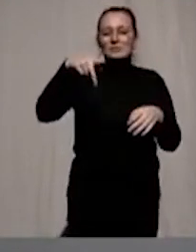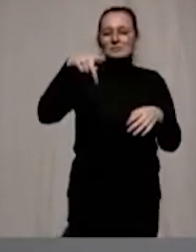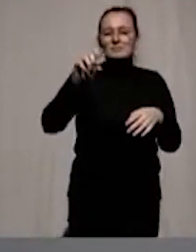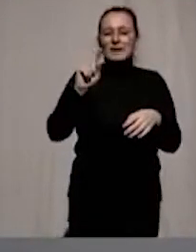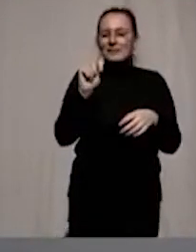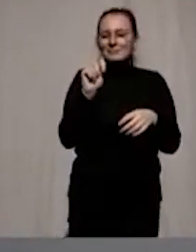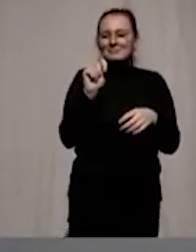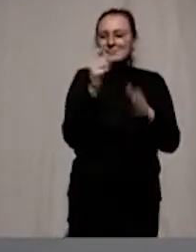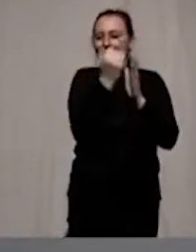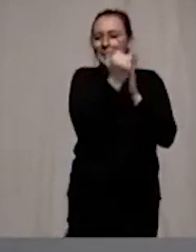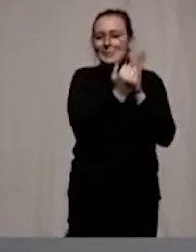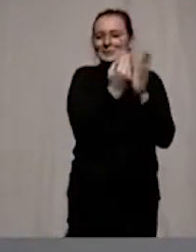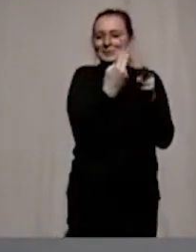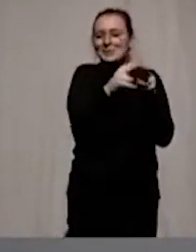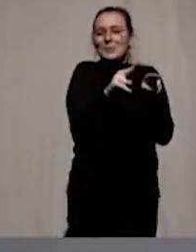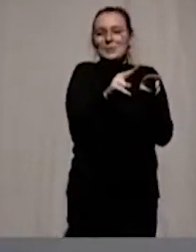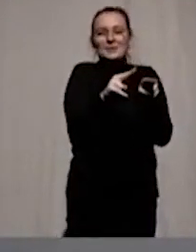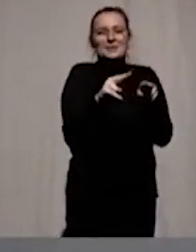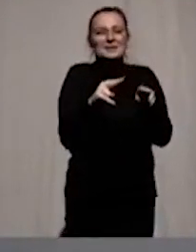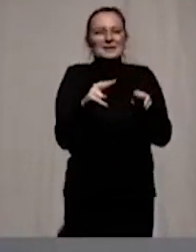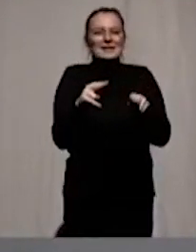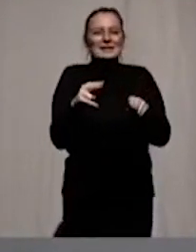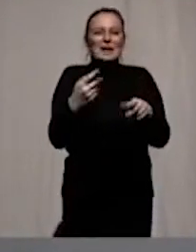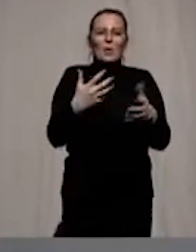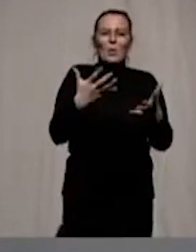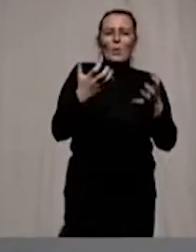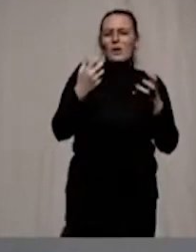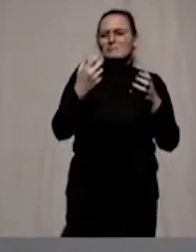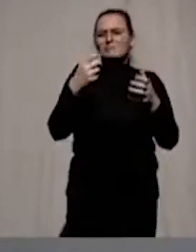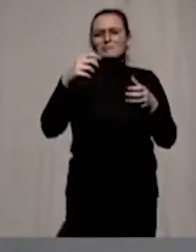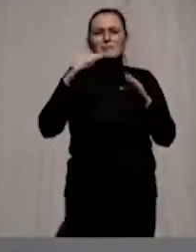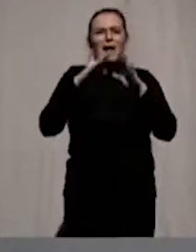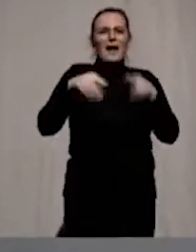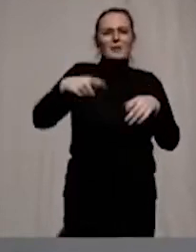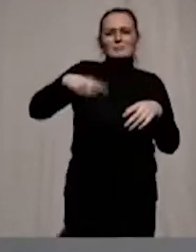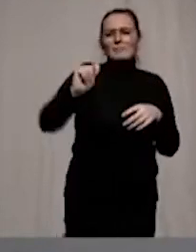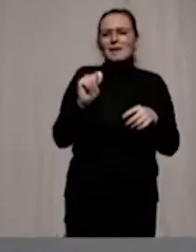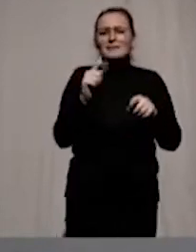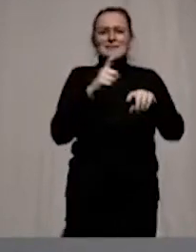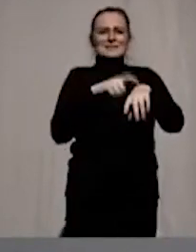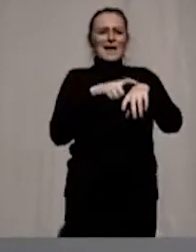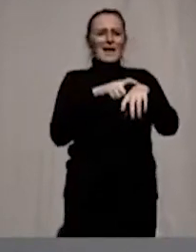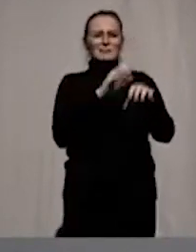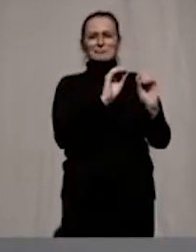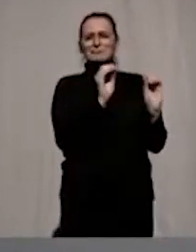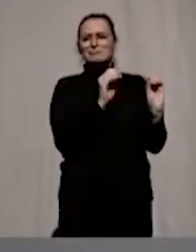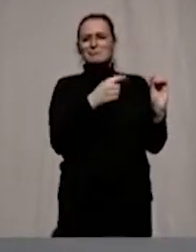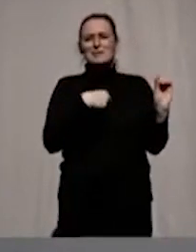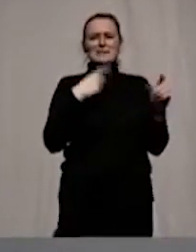sit where all my needs are met, and time does not exist, and yet some days are different, but every day my bowl is filled.